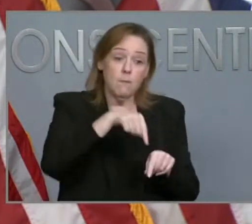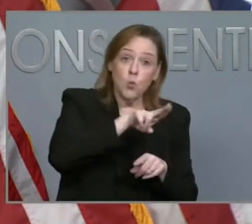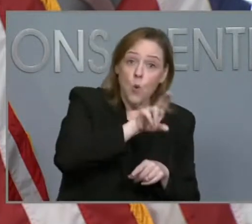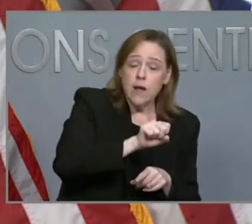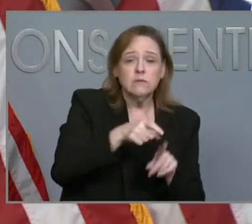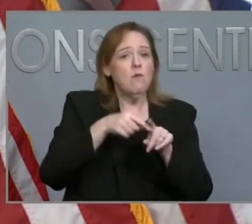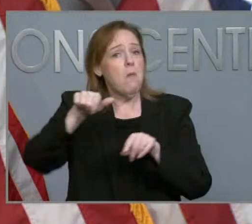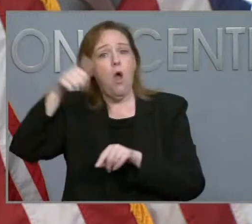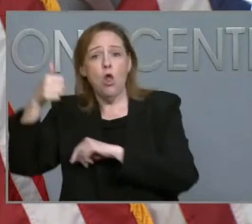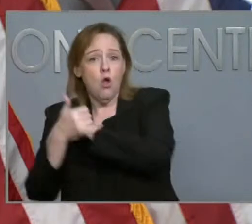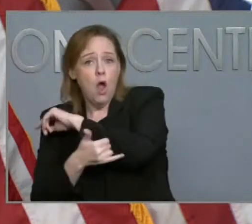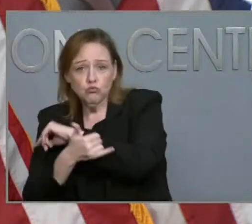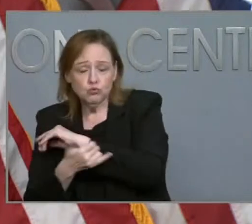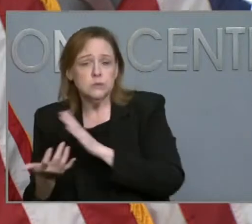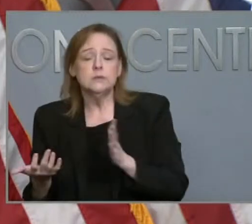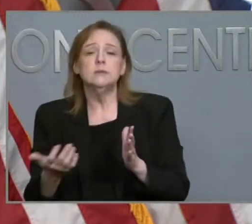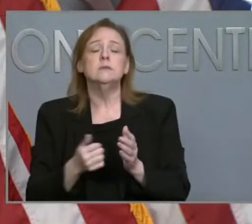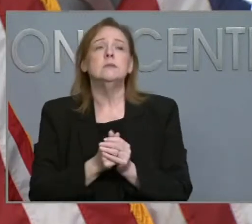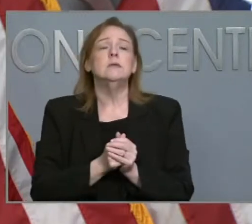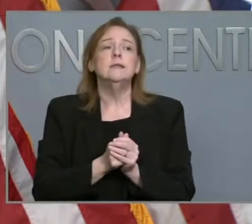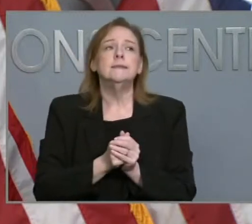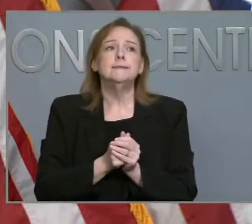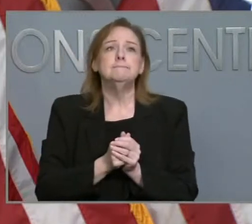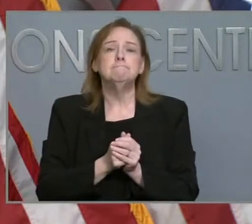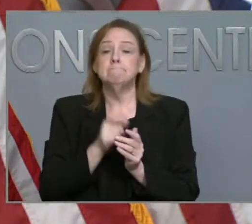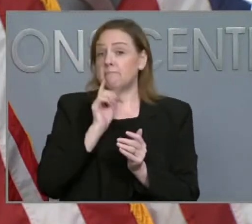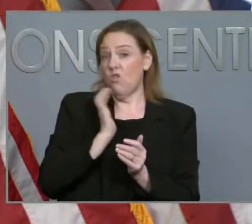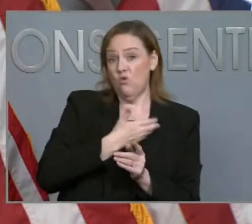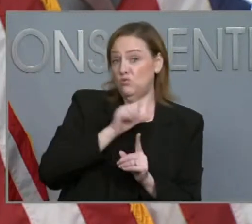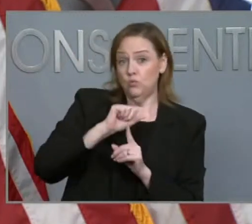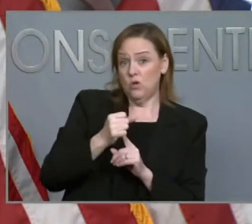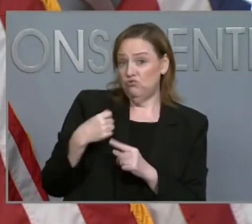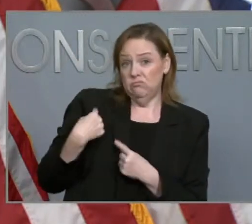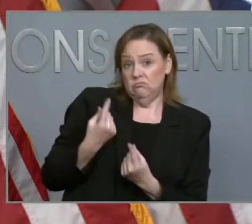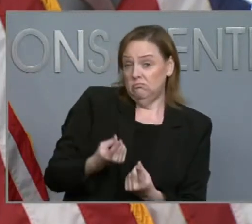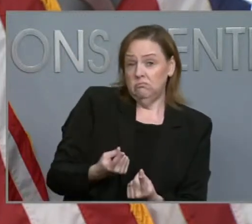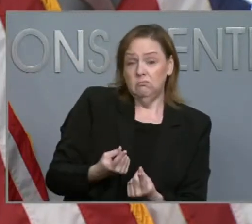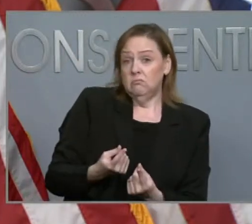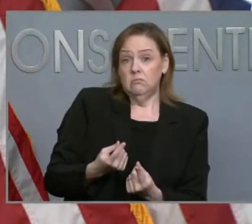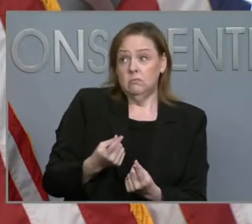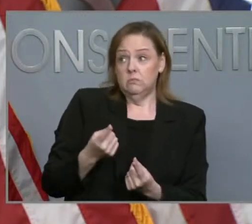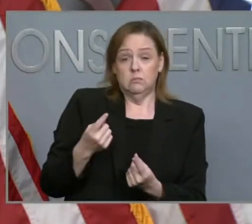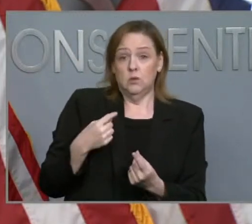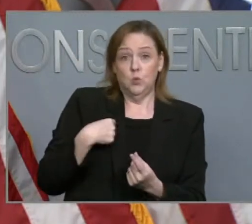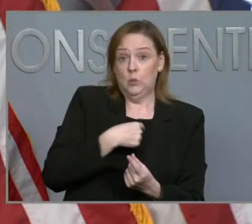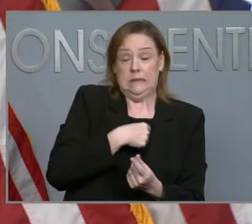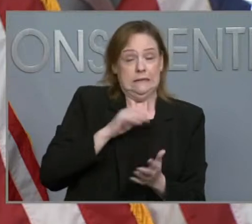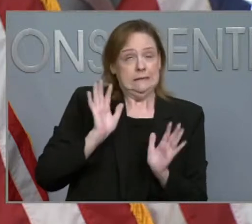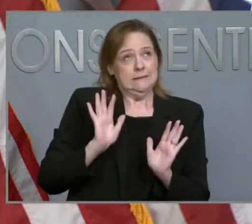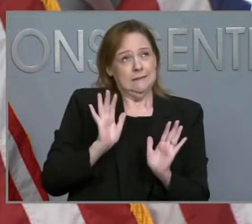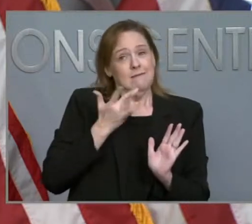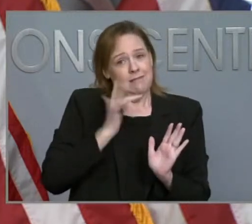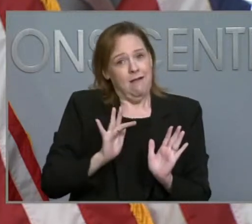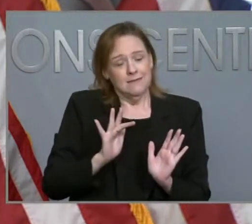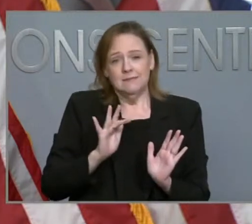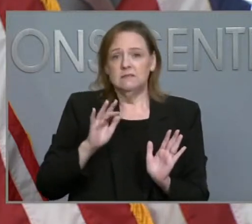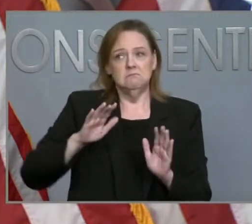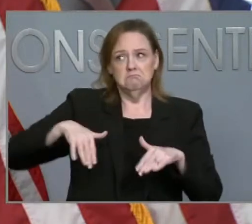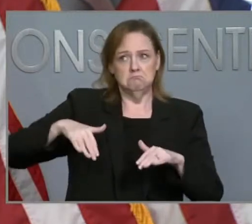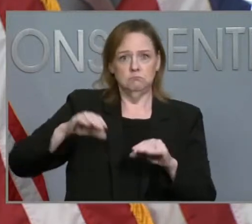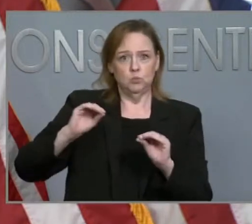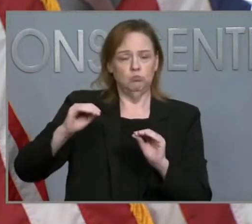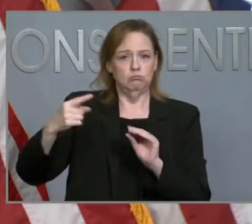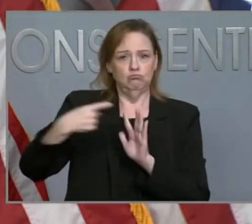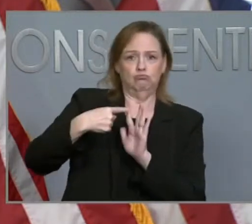influence. And in our case, we have not been the target, knock on wood,